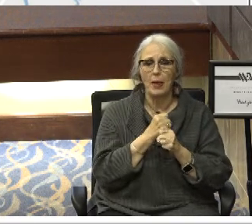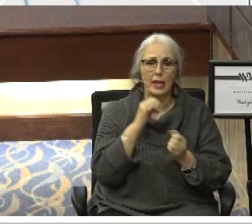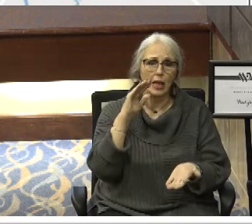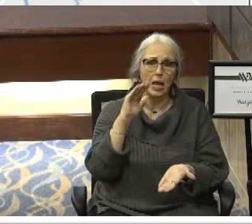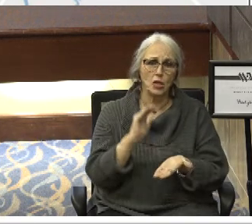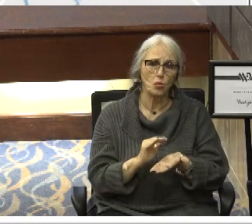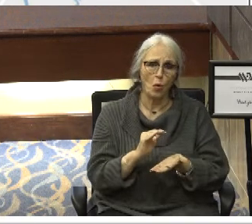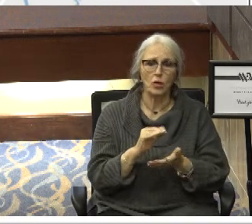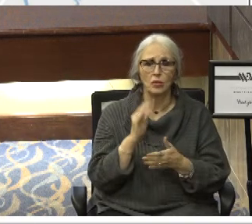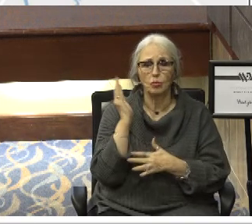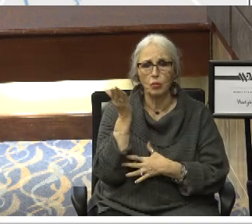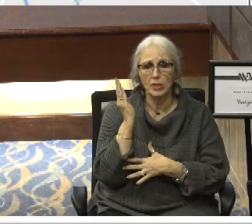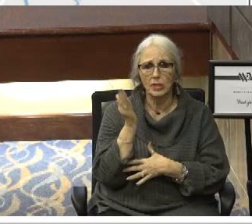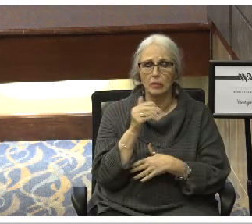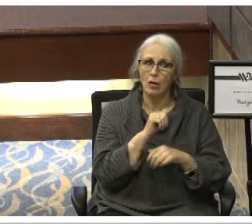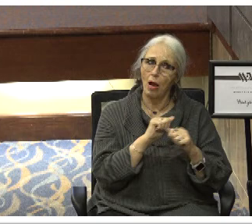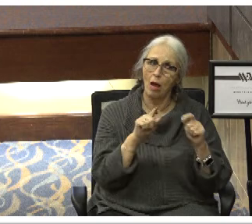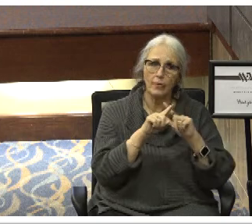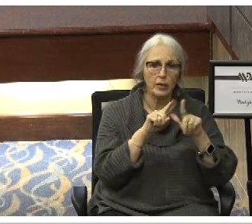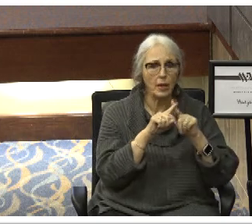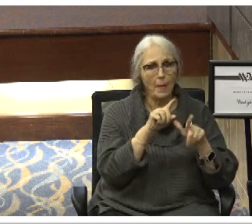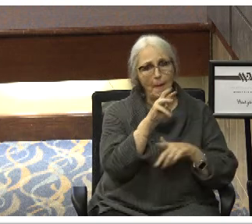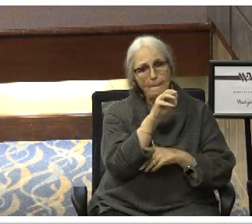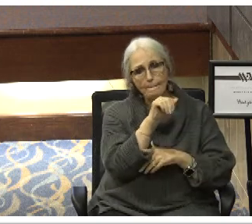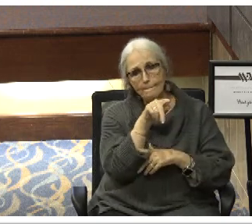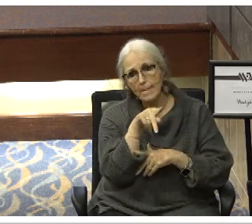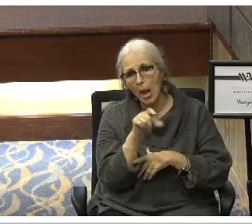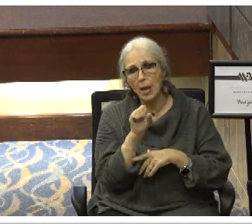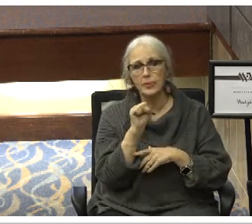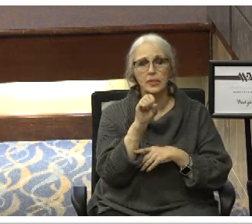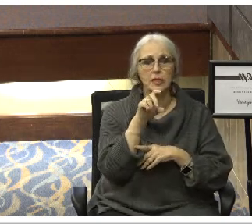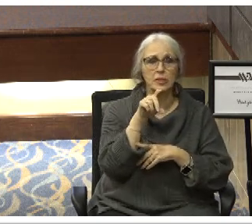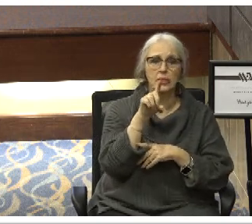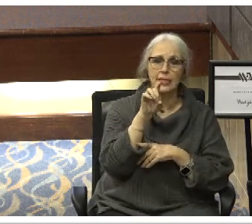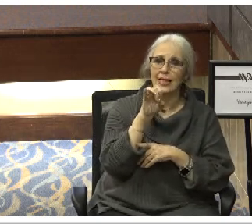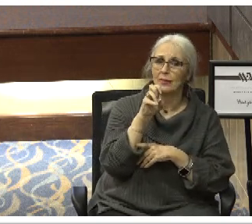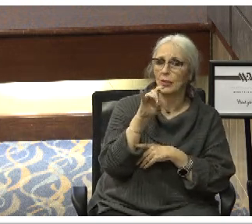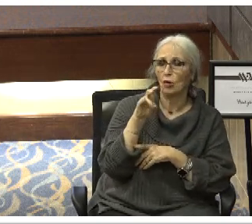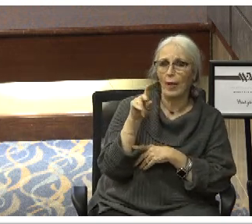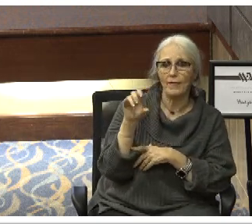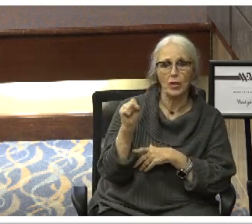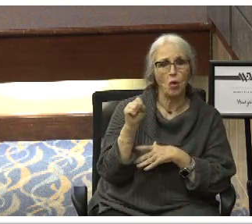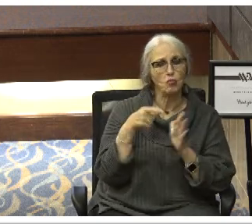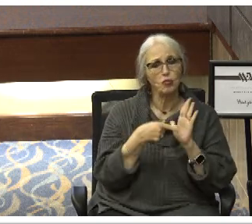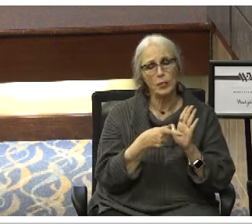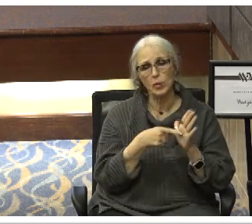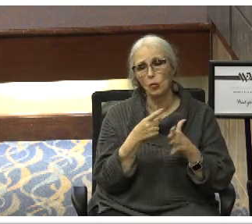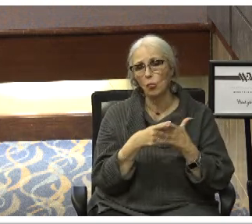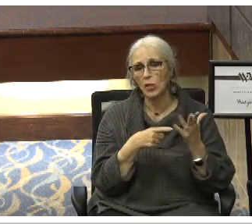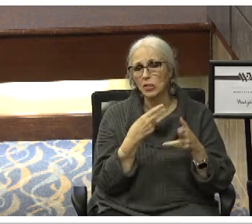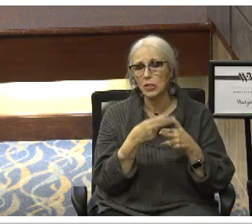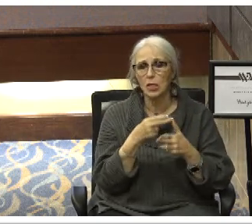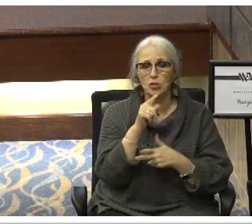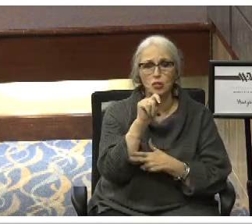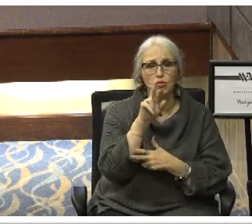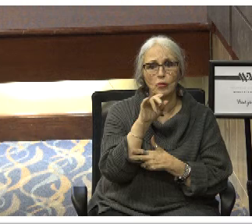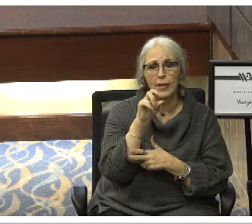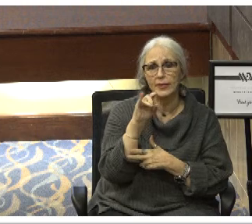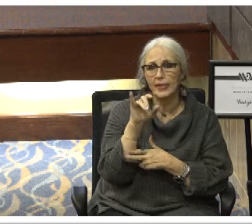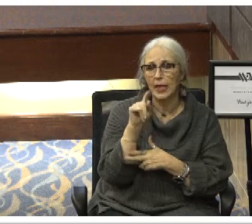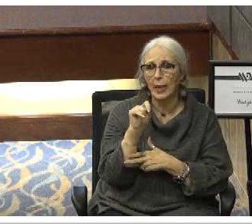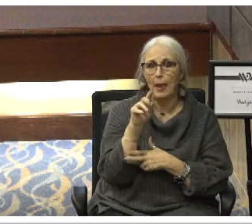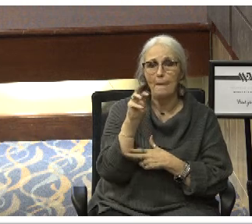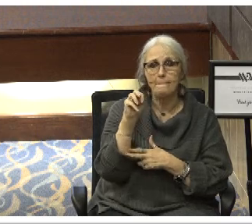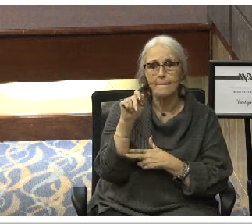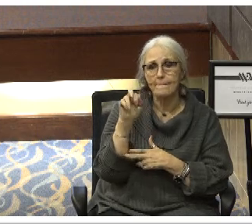all these different maps and demographics you're seeing here are represented and layered together in what I call our transit market score.